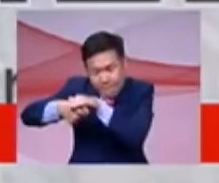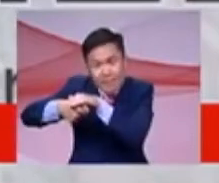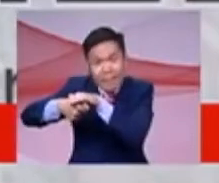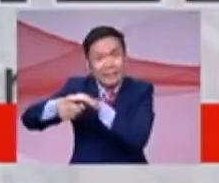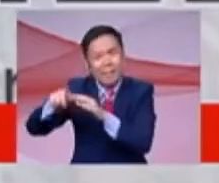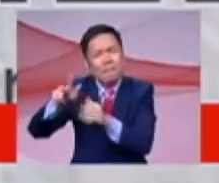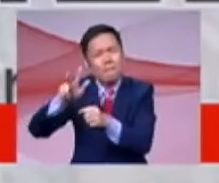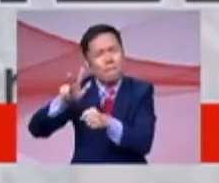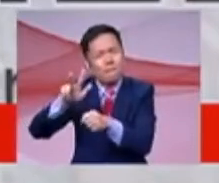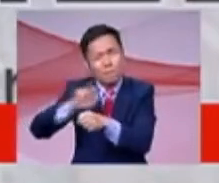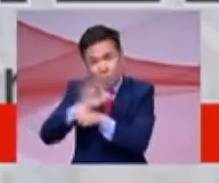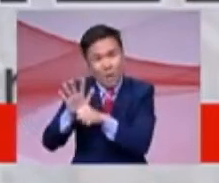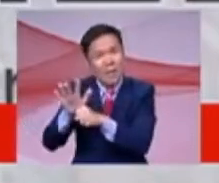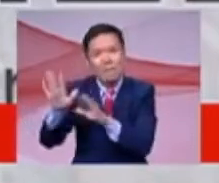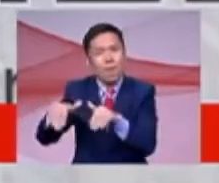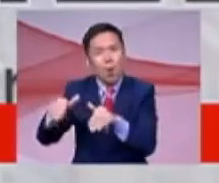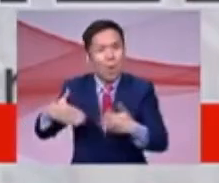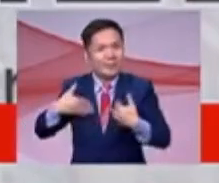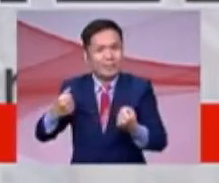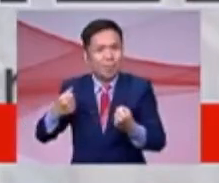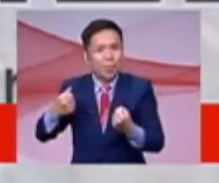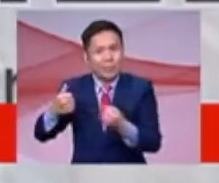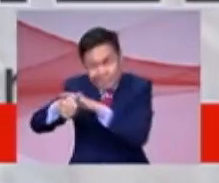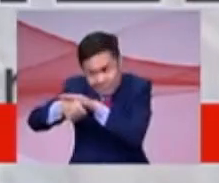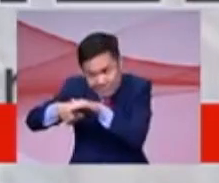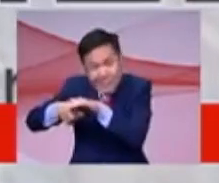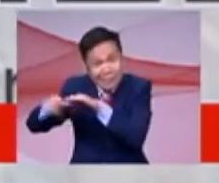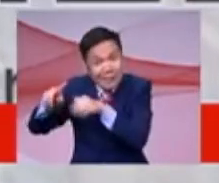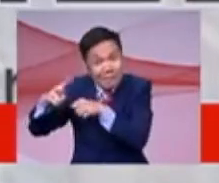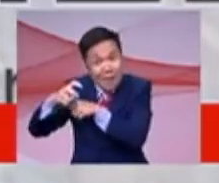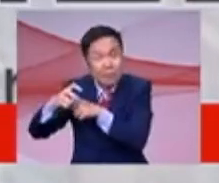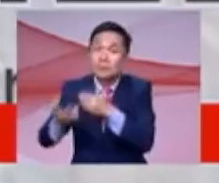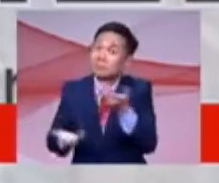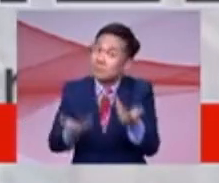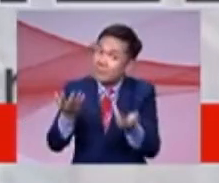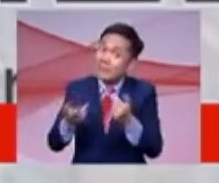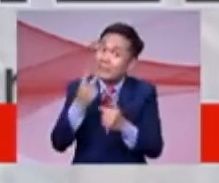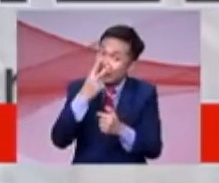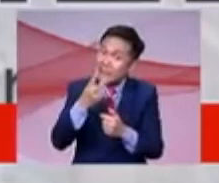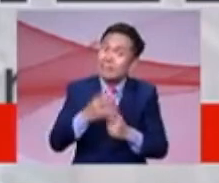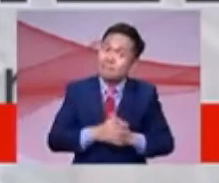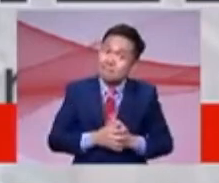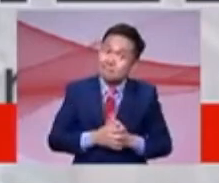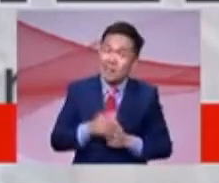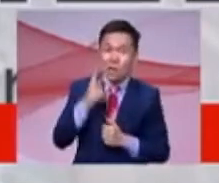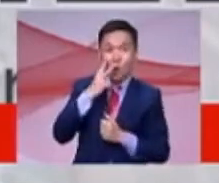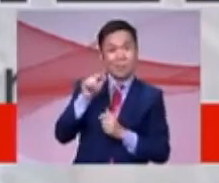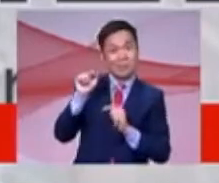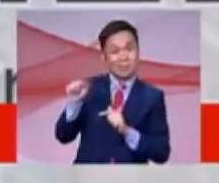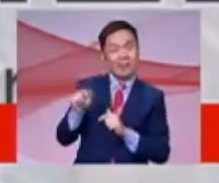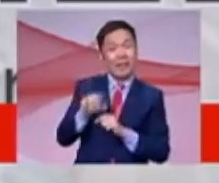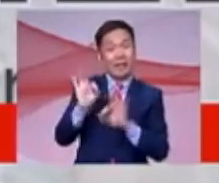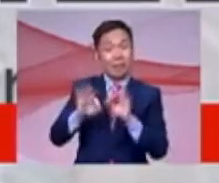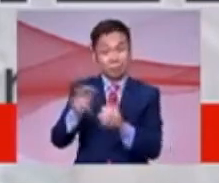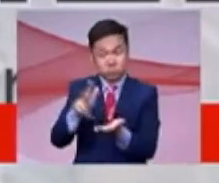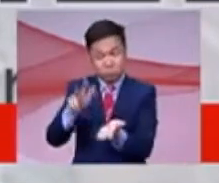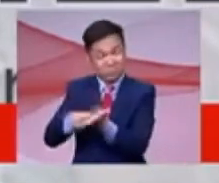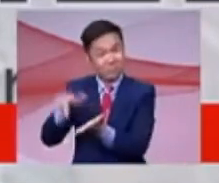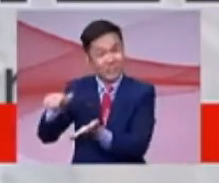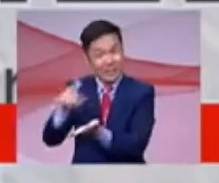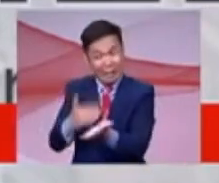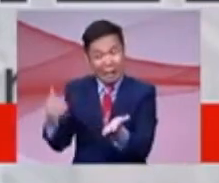still positive. So that's where I think initially we have difficulty in terms of confirming a reinfection or as